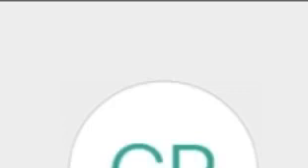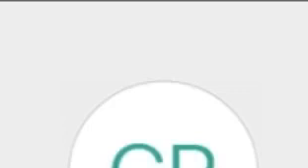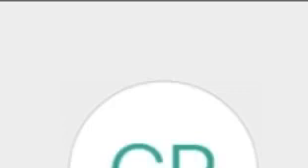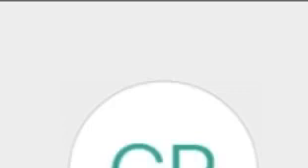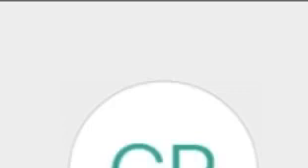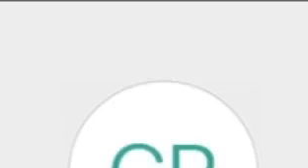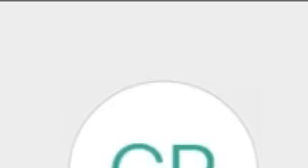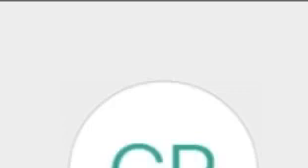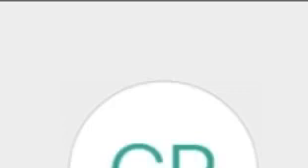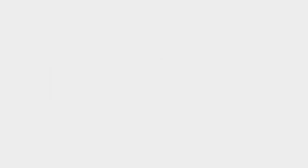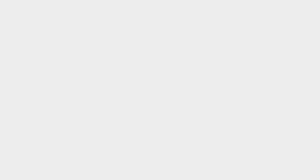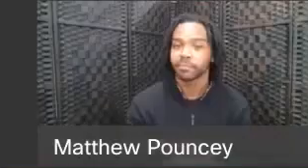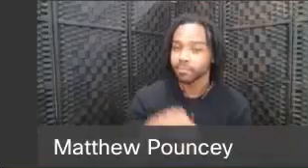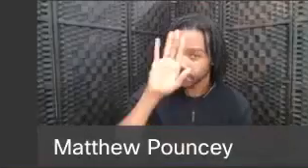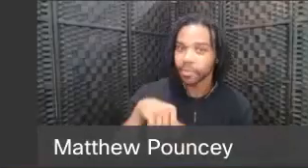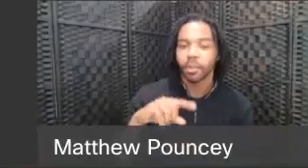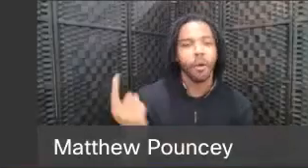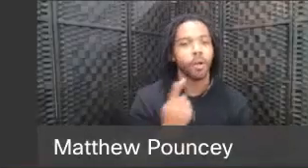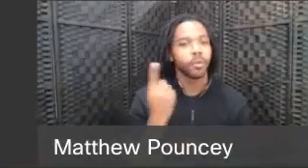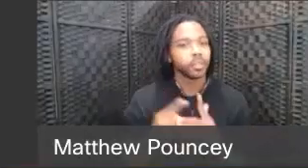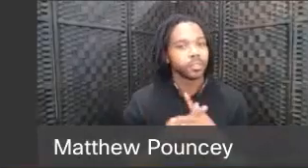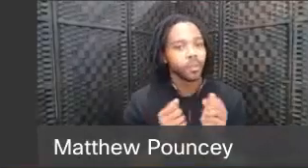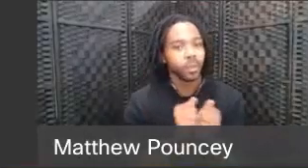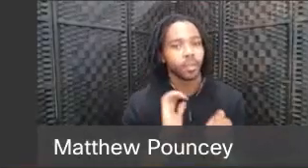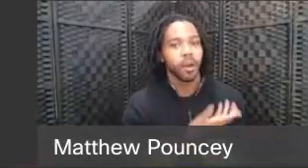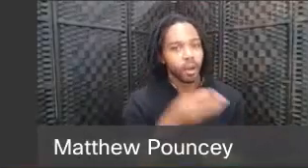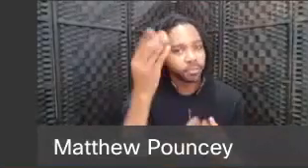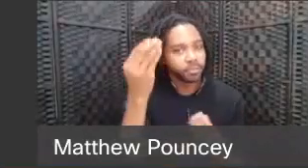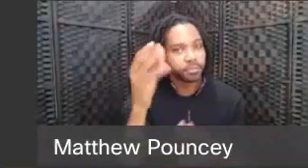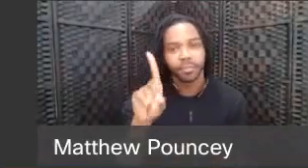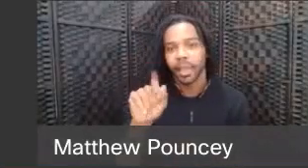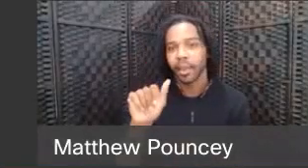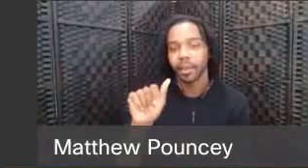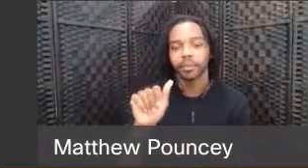As always, I will start by sharing our data.